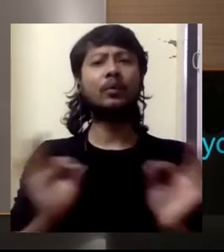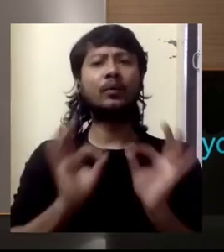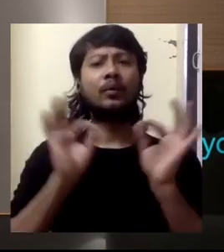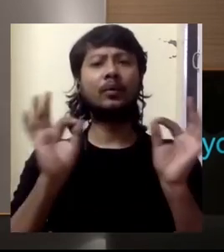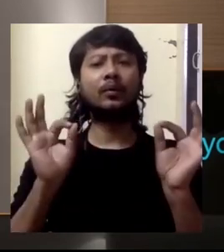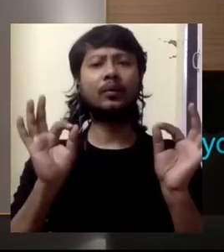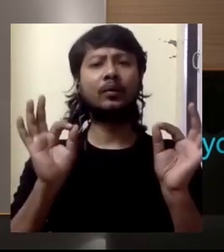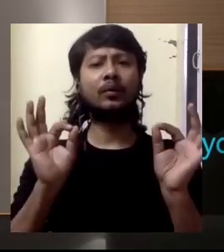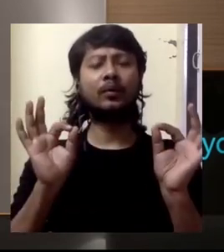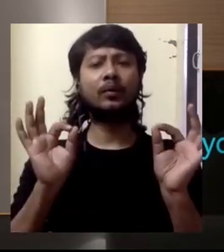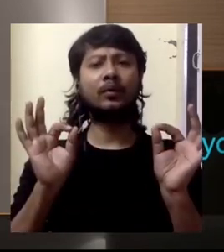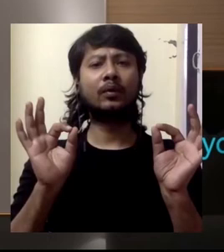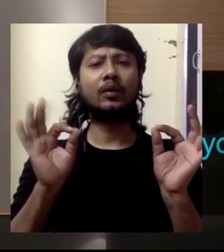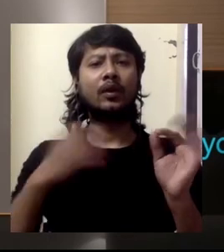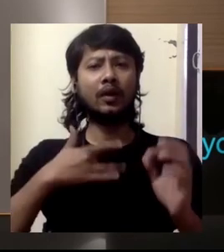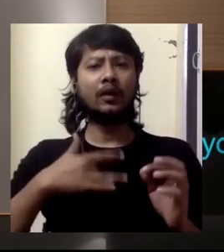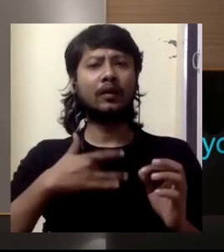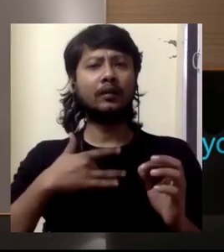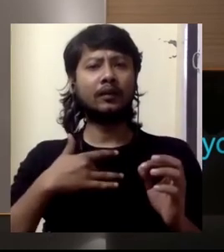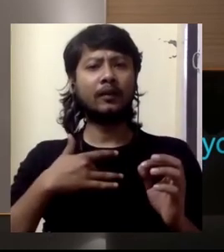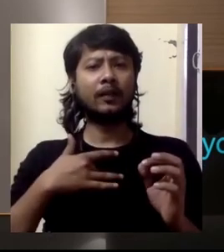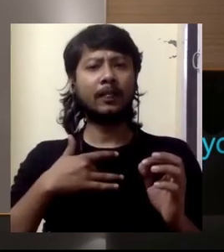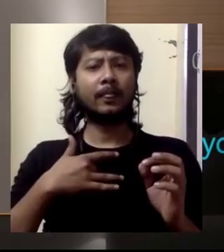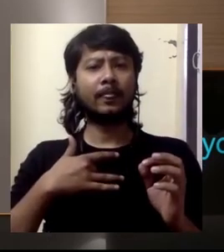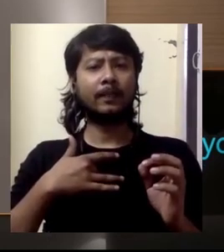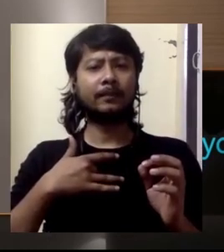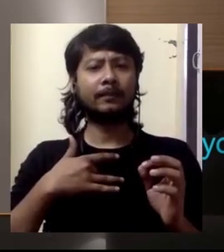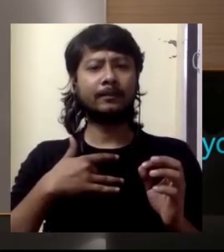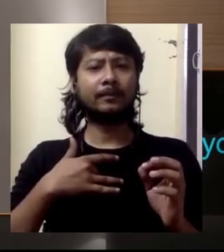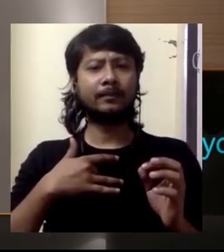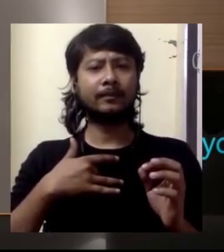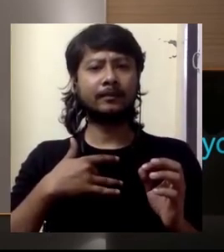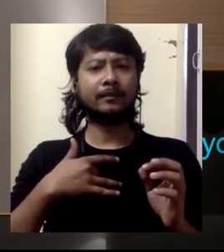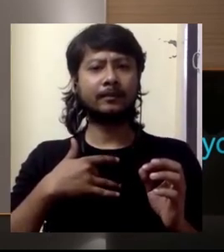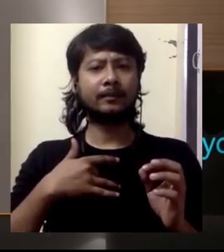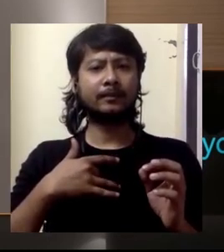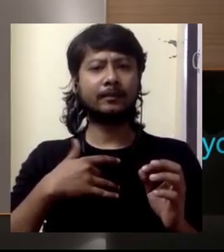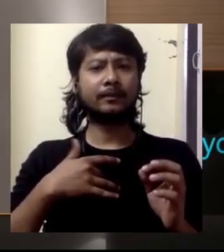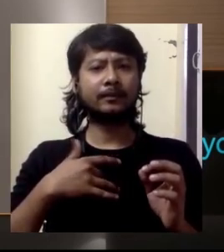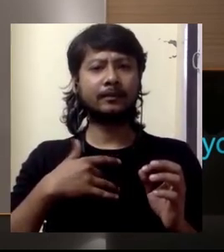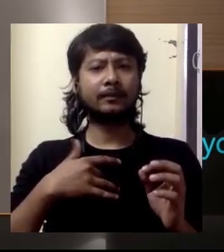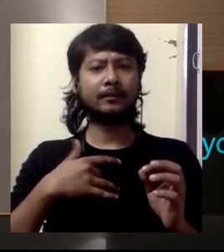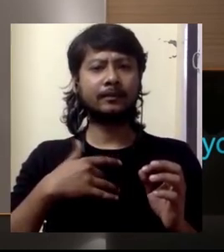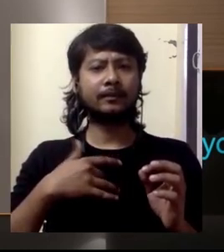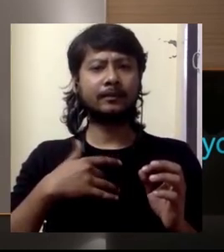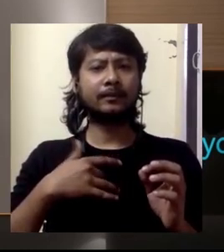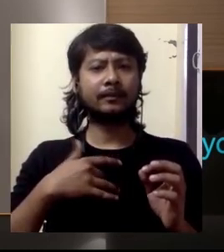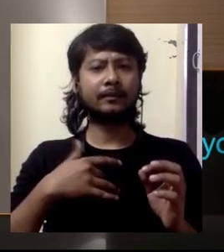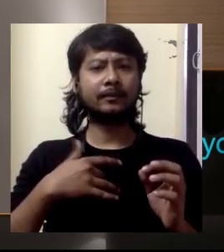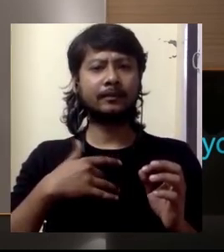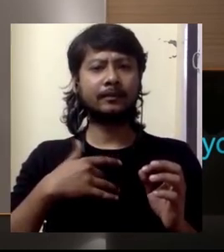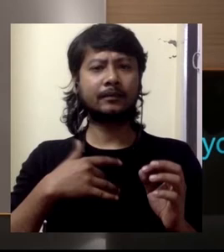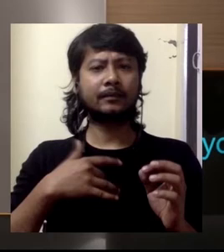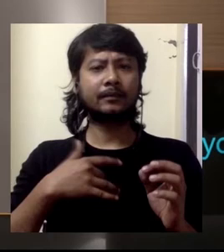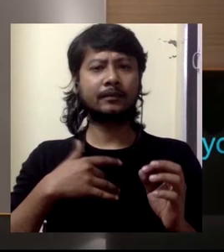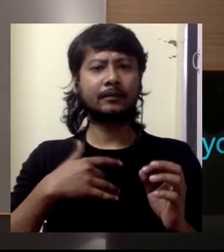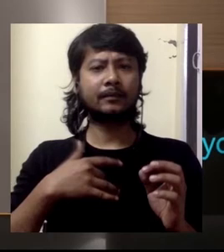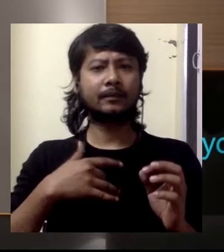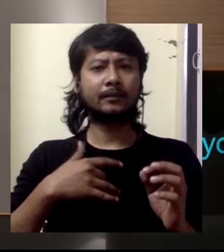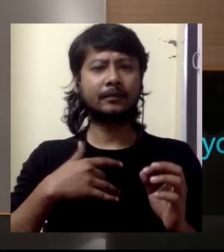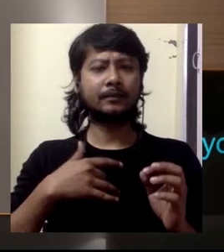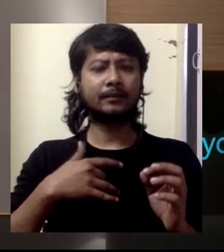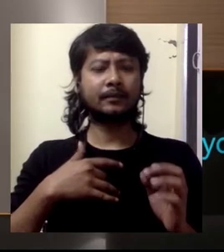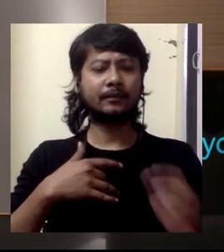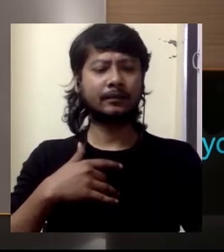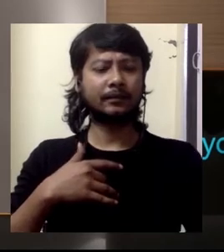this story of some level of experience, some strength, some hope is what I bring to you today, because I know that when